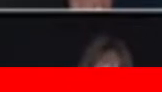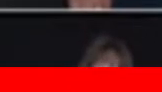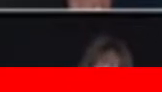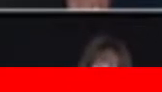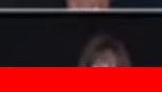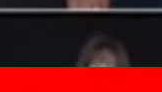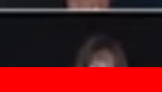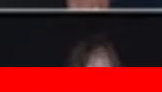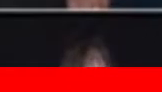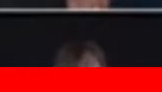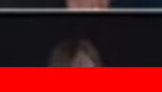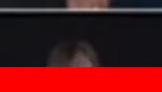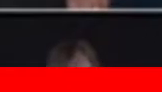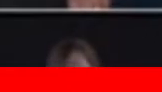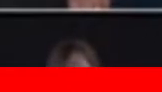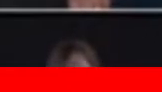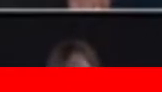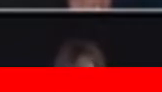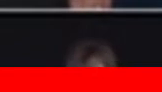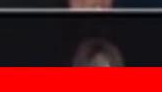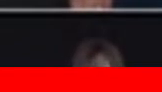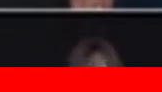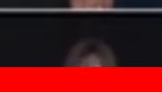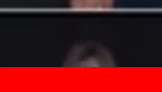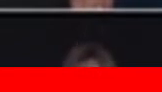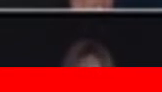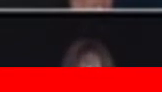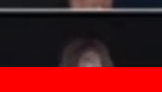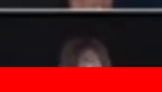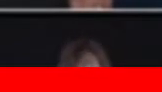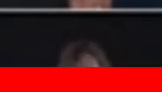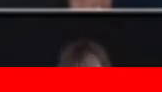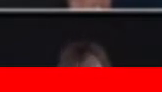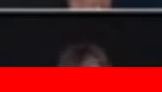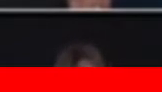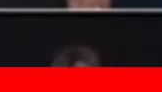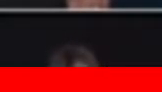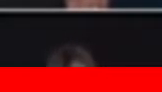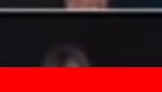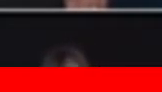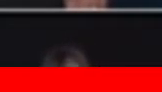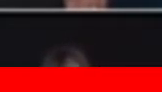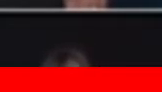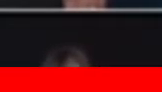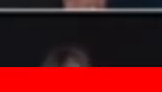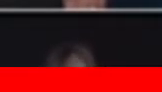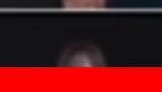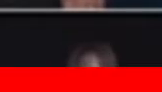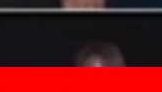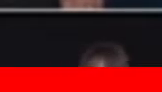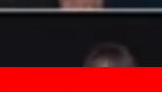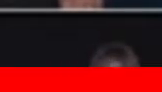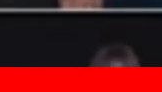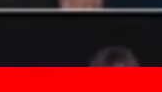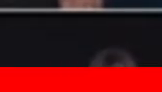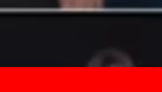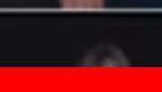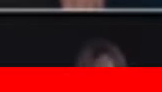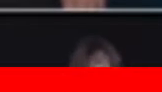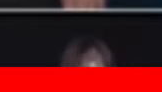done to limit community transmission of COVID-19 so that we can keep our schools open, safeguard our health system